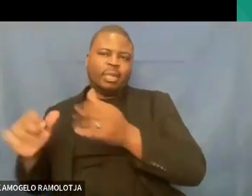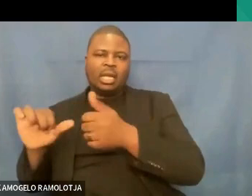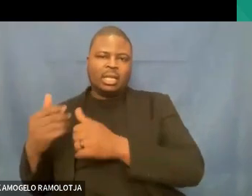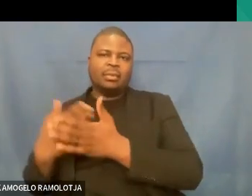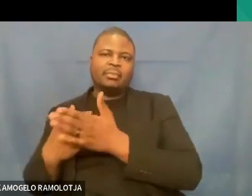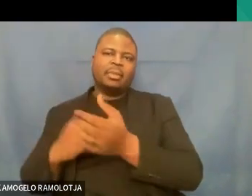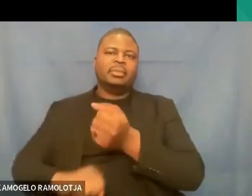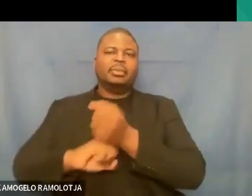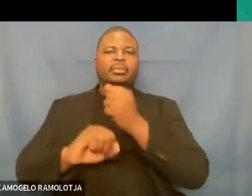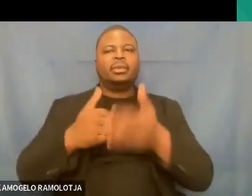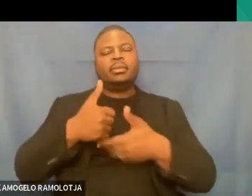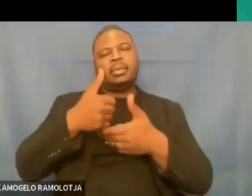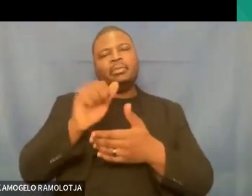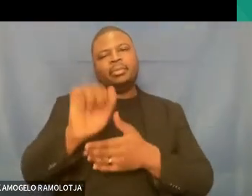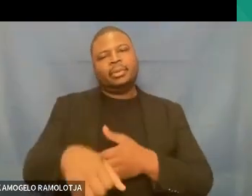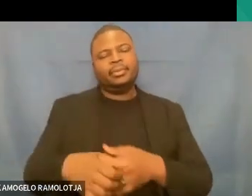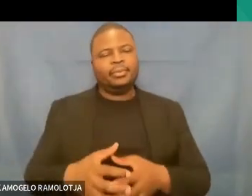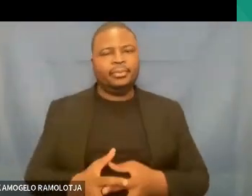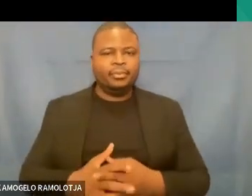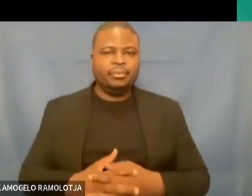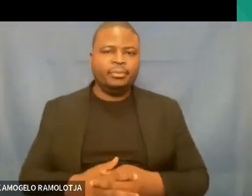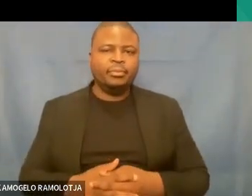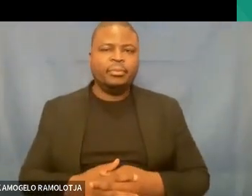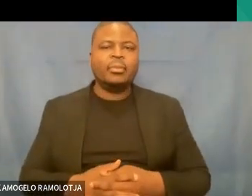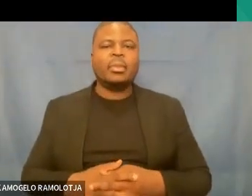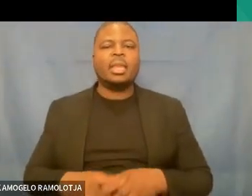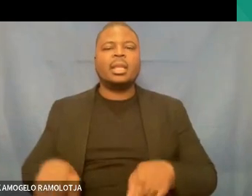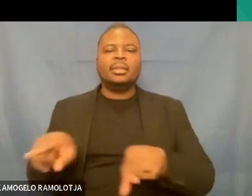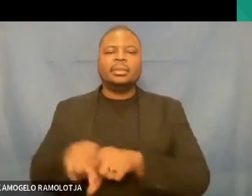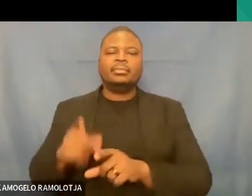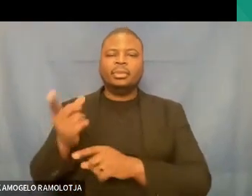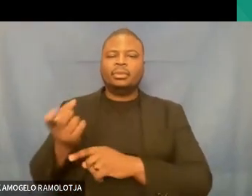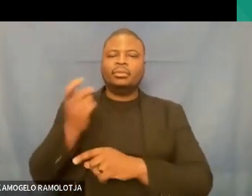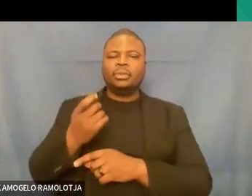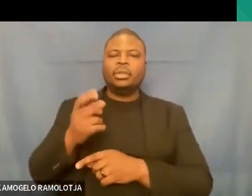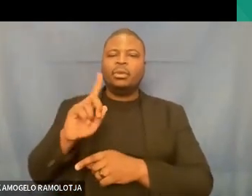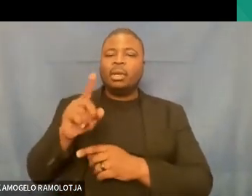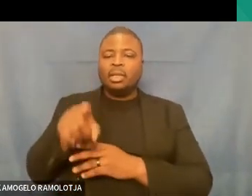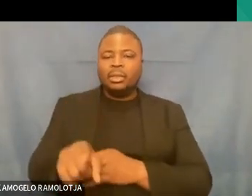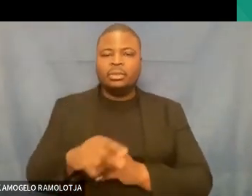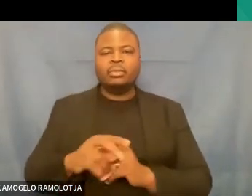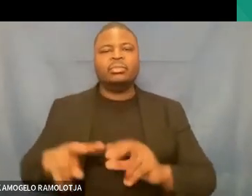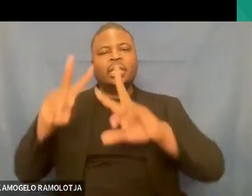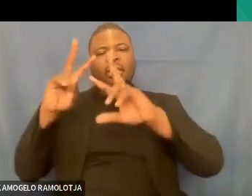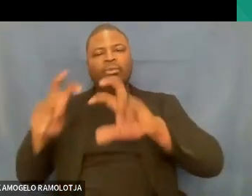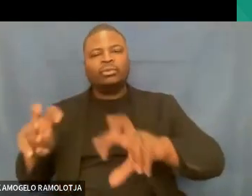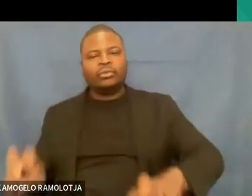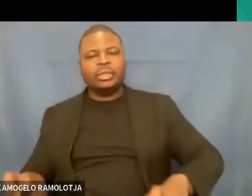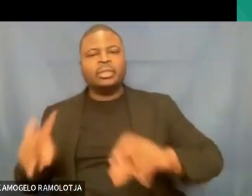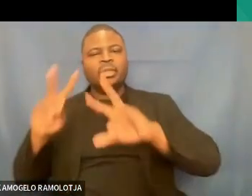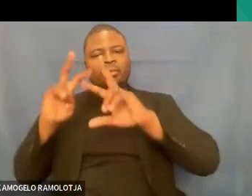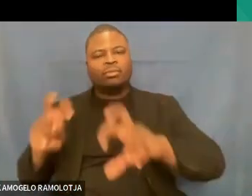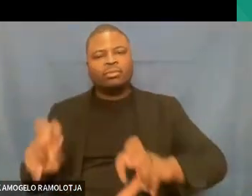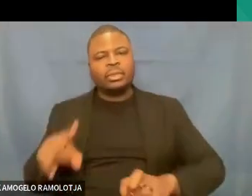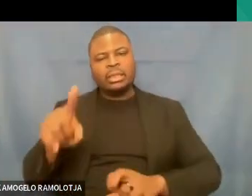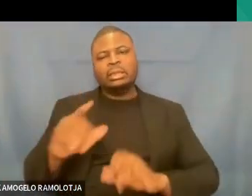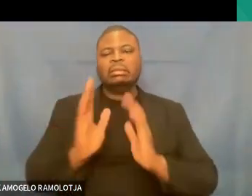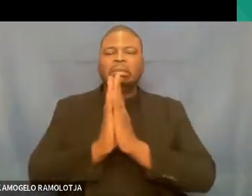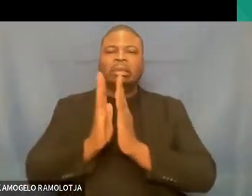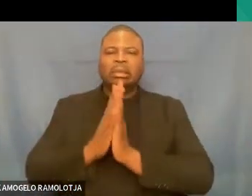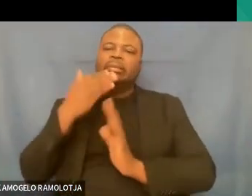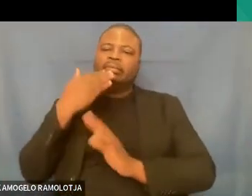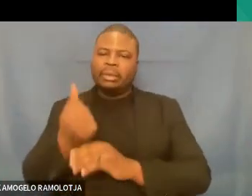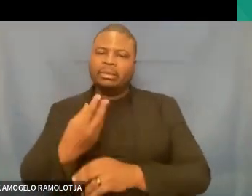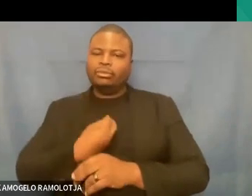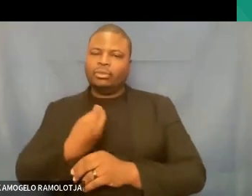And lastly, the call for research and youth-led monitoring is getting very, very loud. Let's